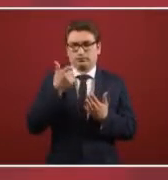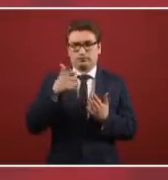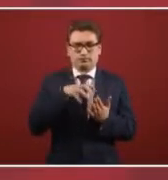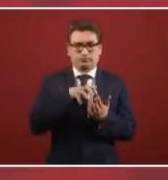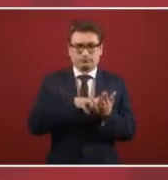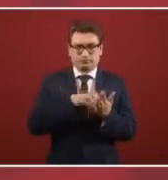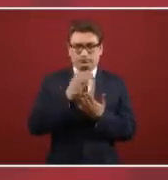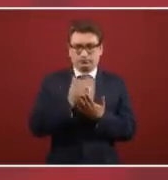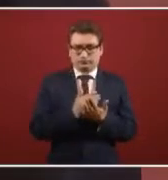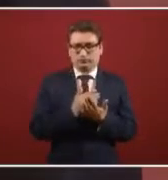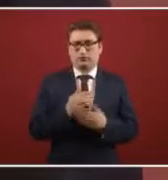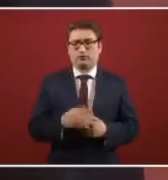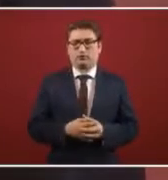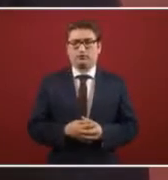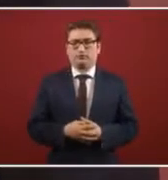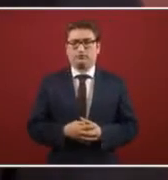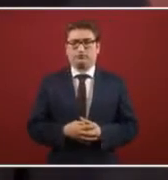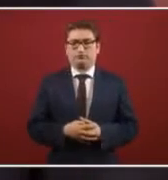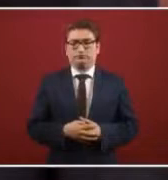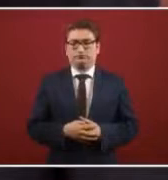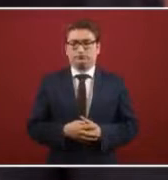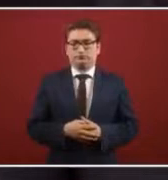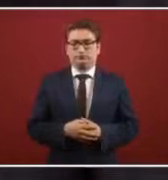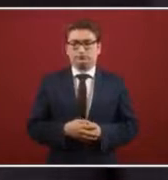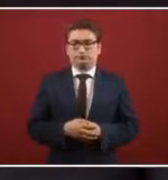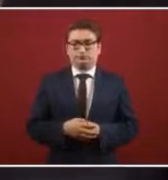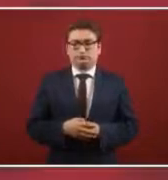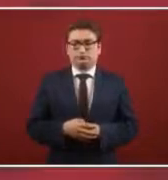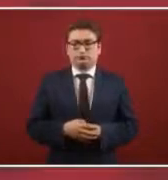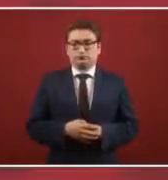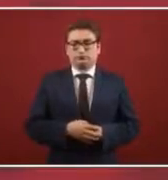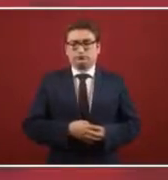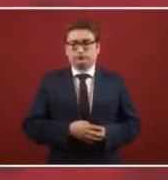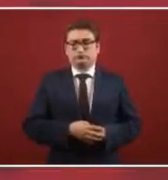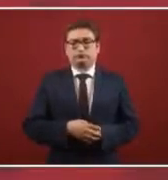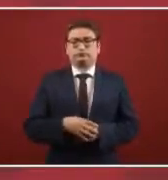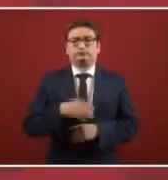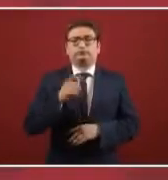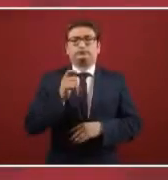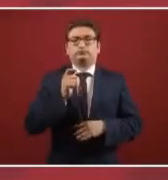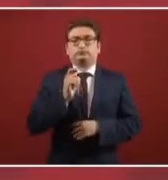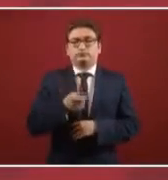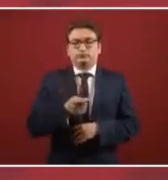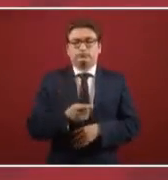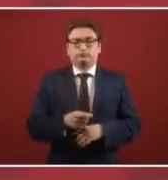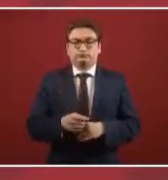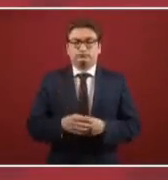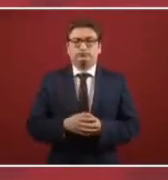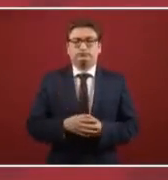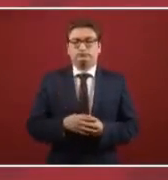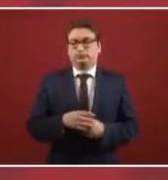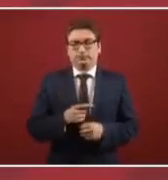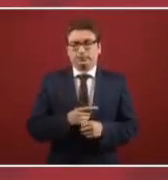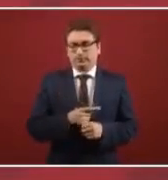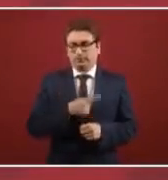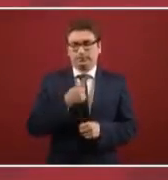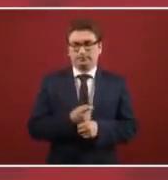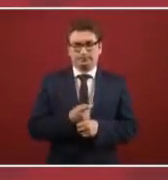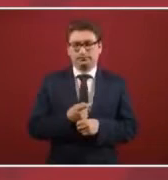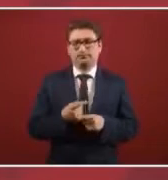austerity. es decir, That is to say, primero first of all,